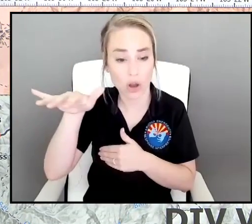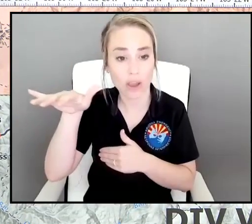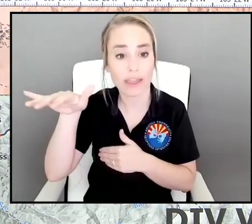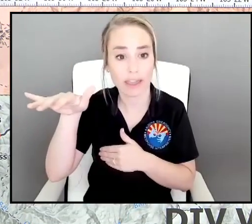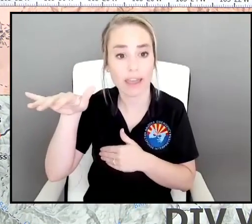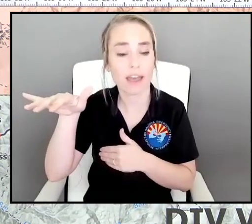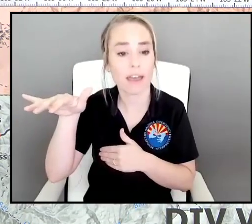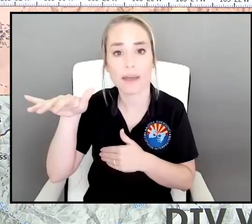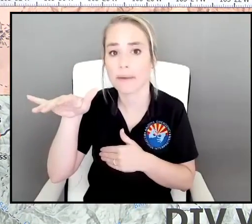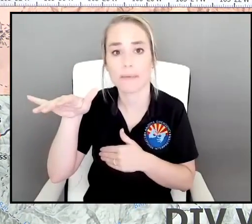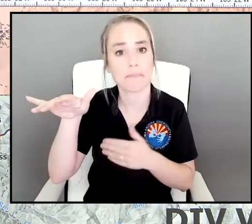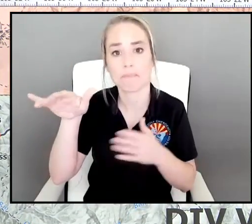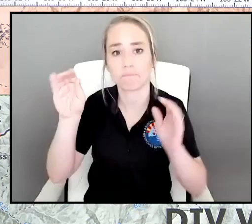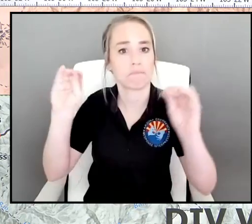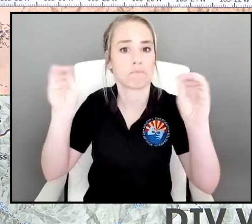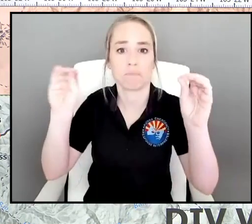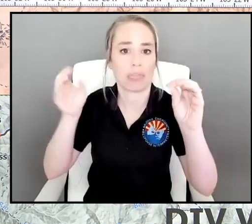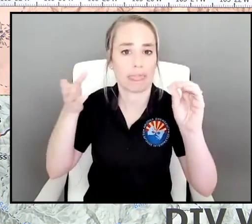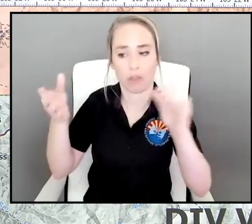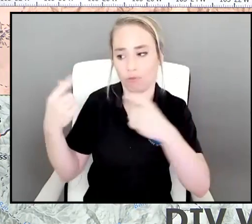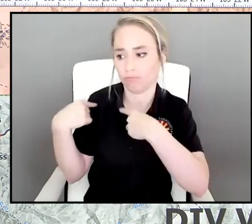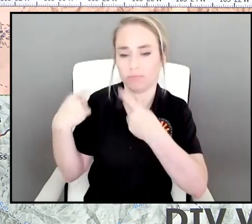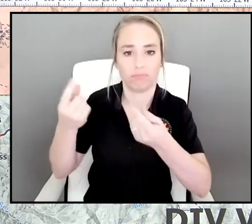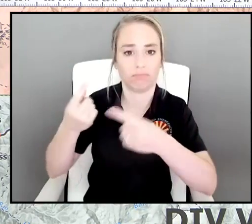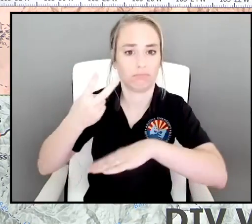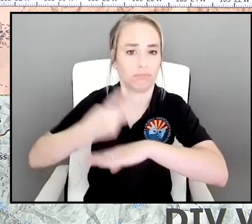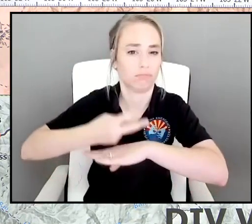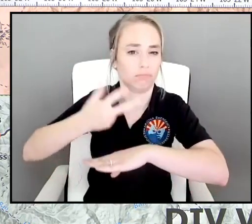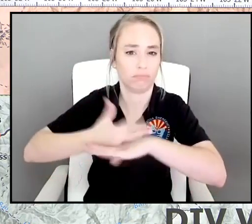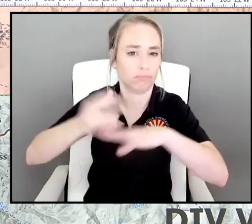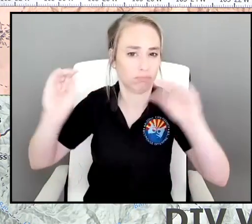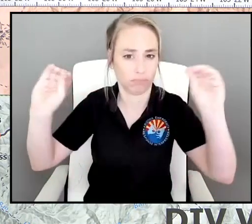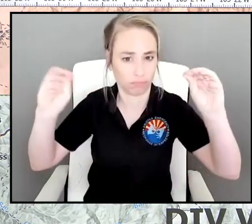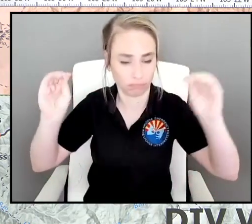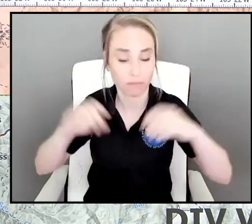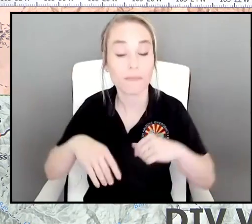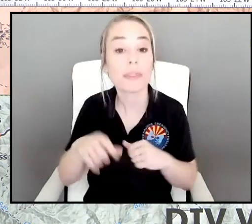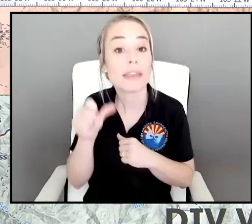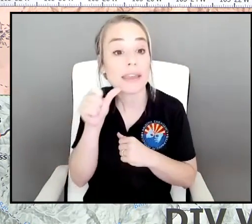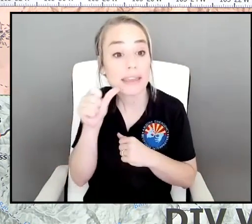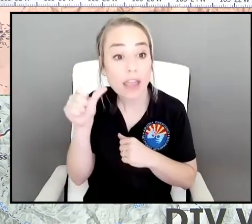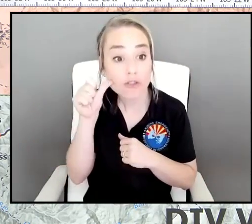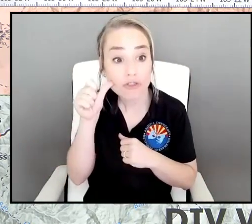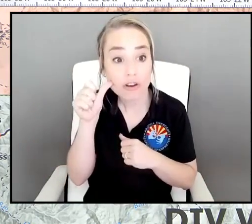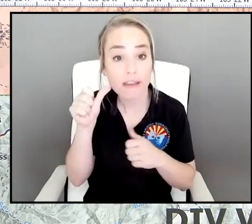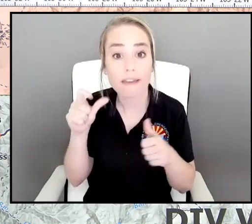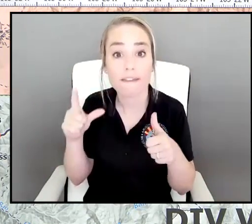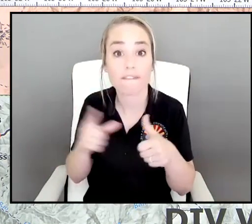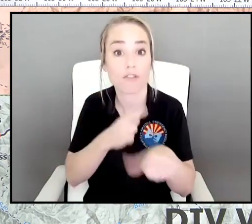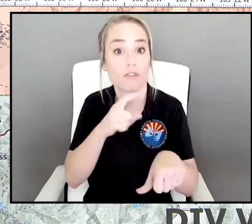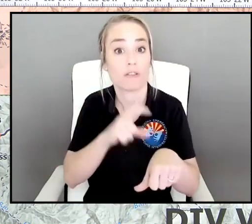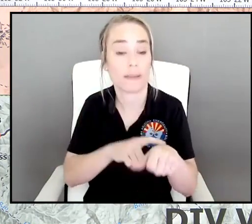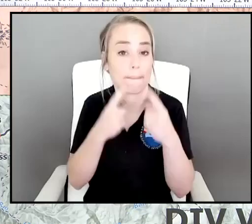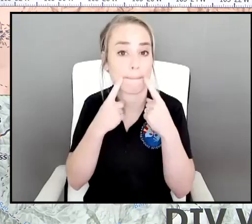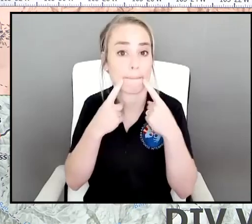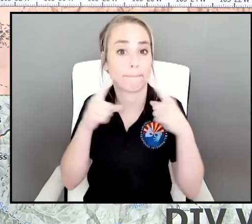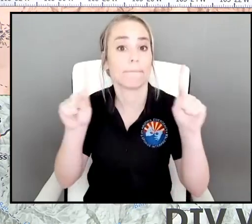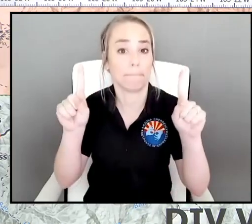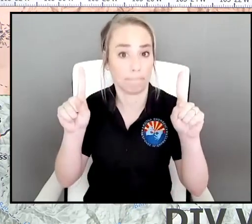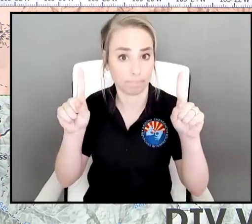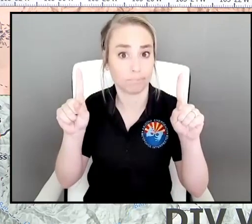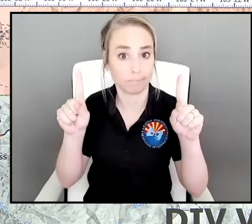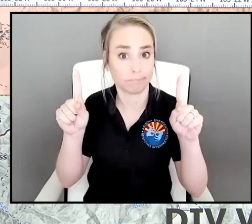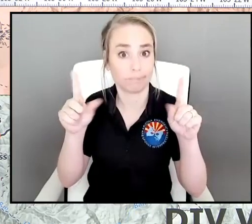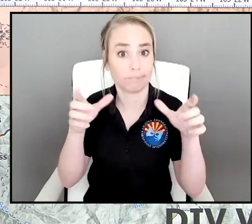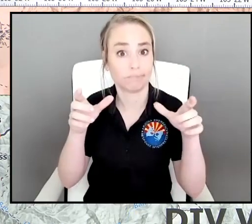people in it for the last couple of days. We ended up yesterday, for the first time, we were able to get a division in. He's a